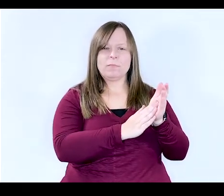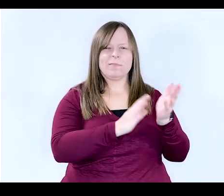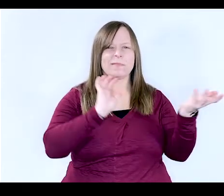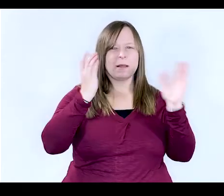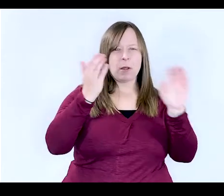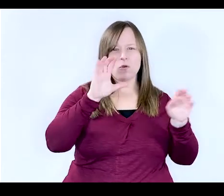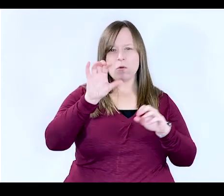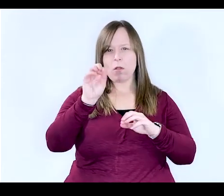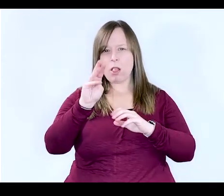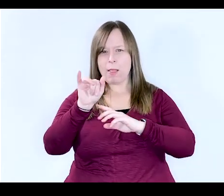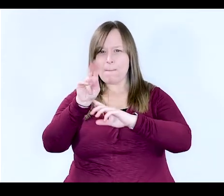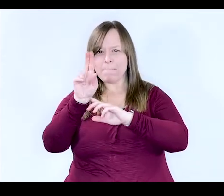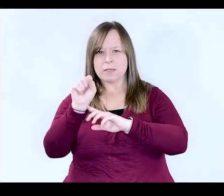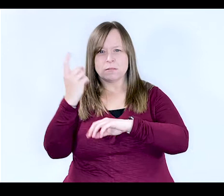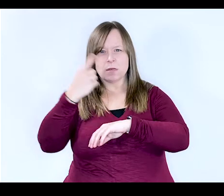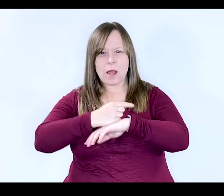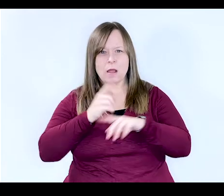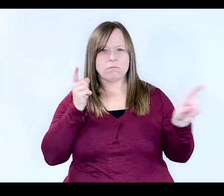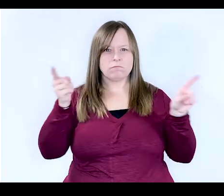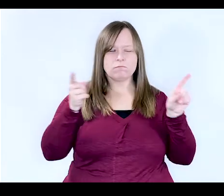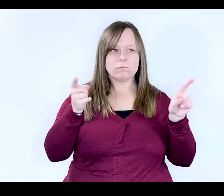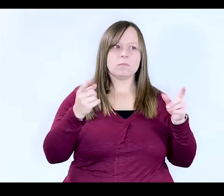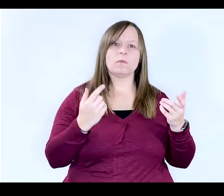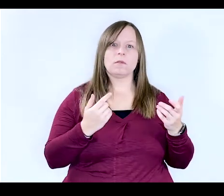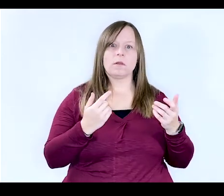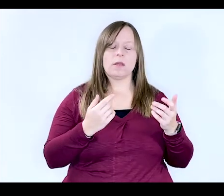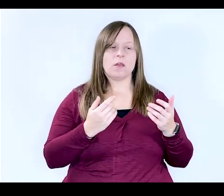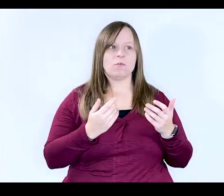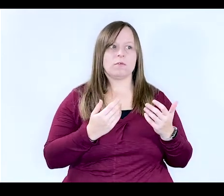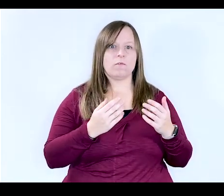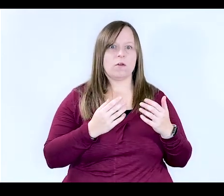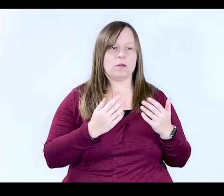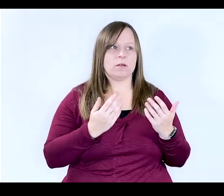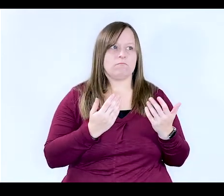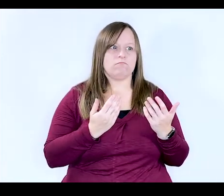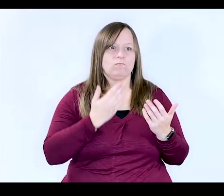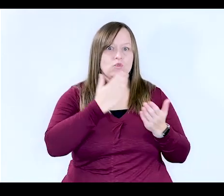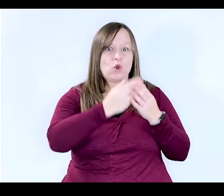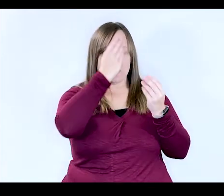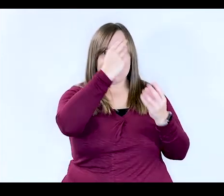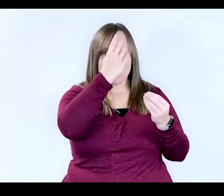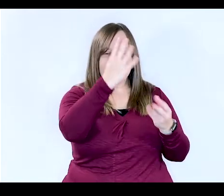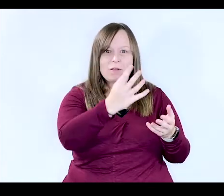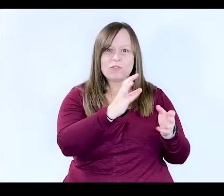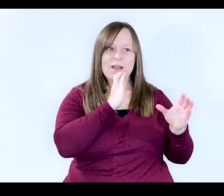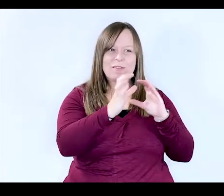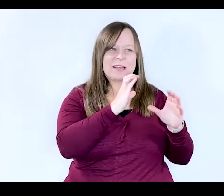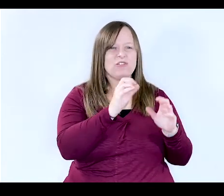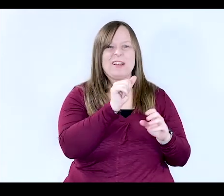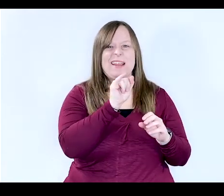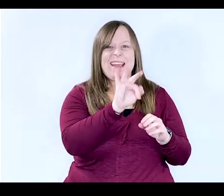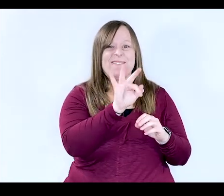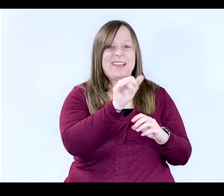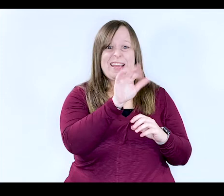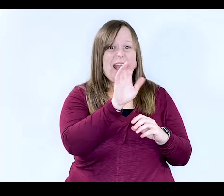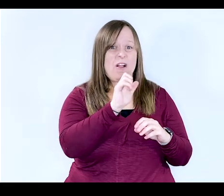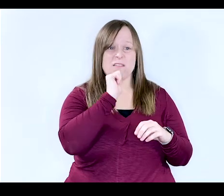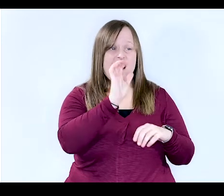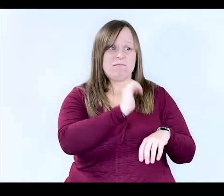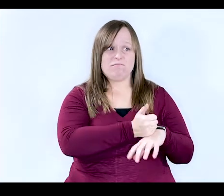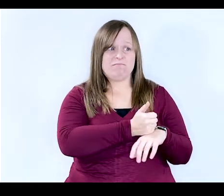Day as opposed to Columbus Day. And it was a really, really enlightening conversation that would not have happened had C.A.R.E